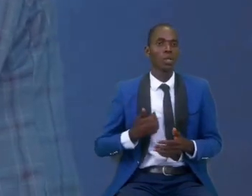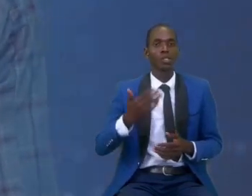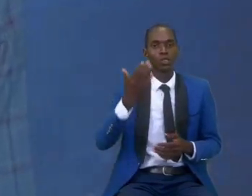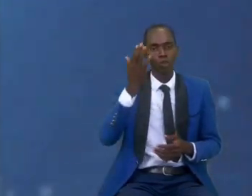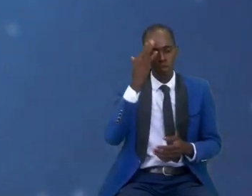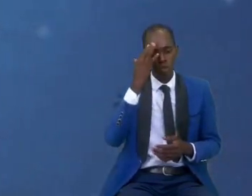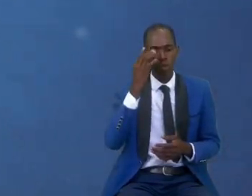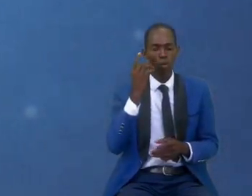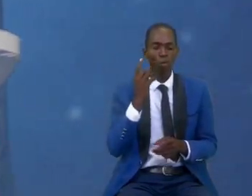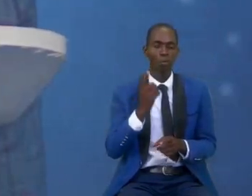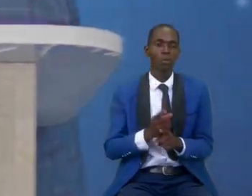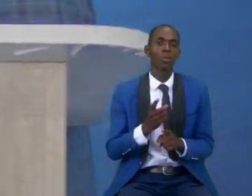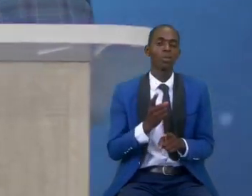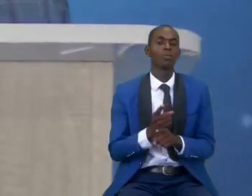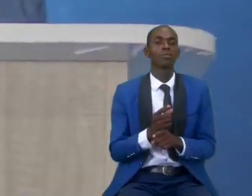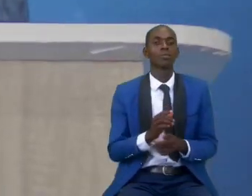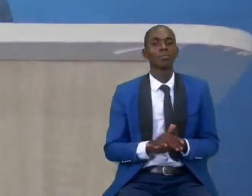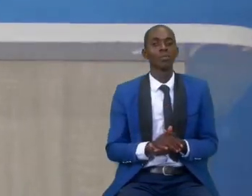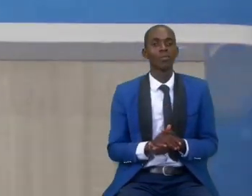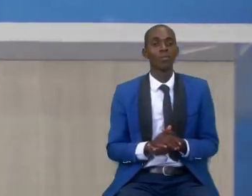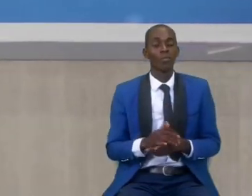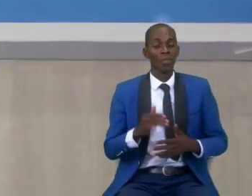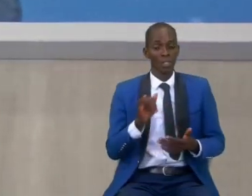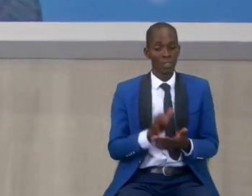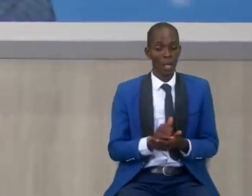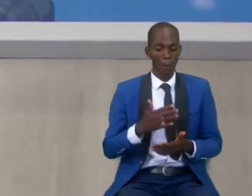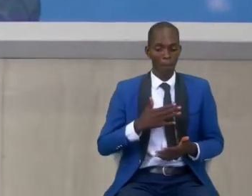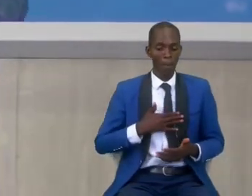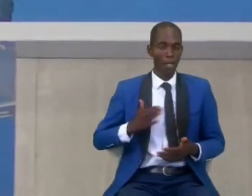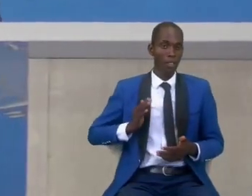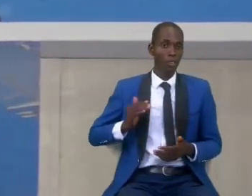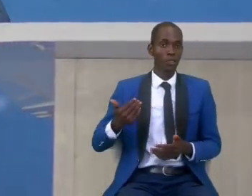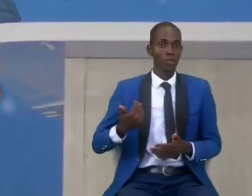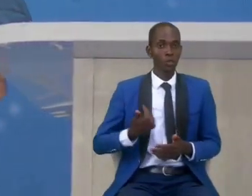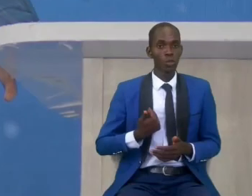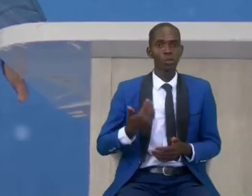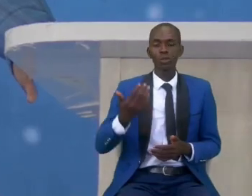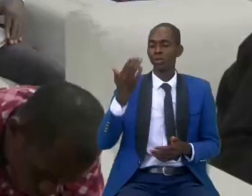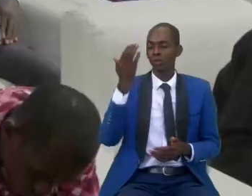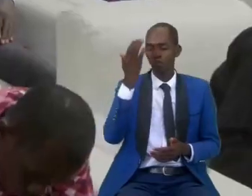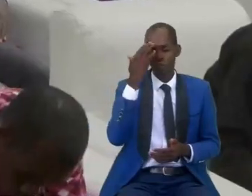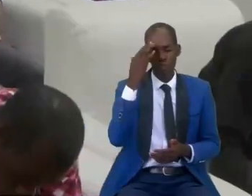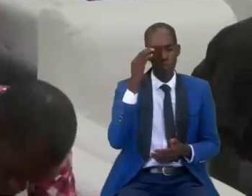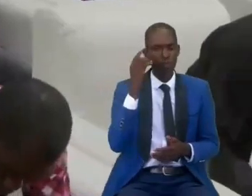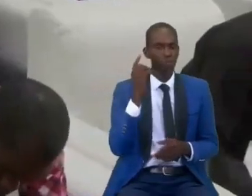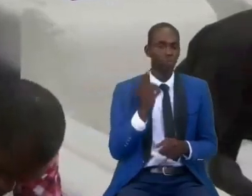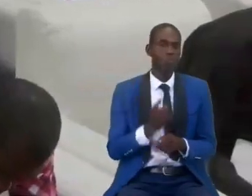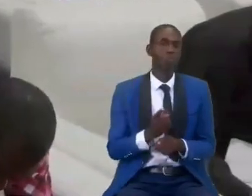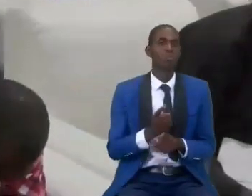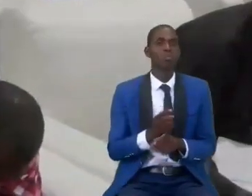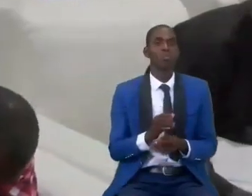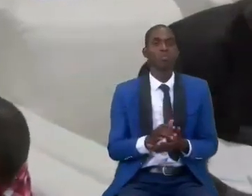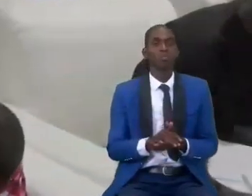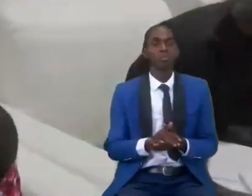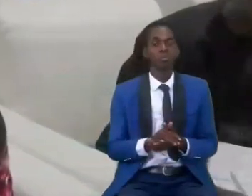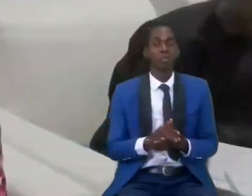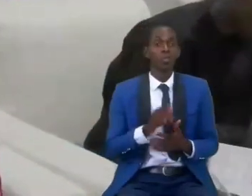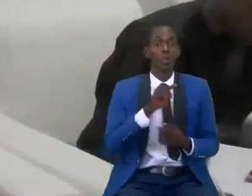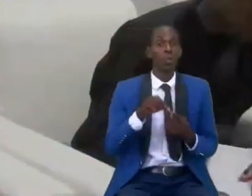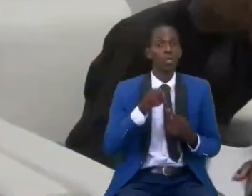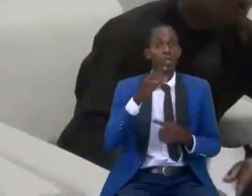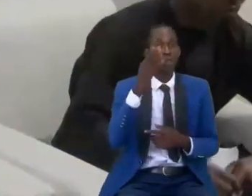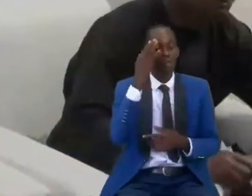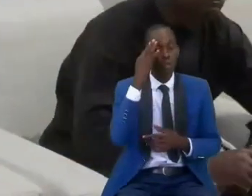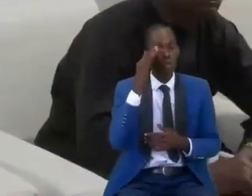my soul knoweth right well. When you know that you know beyond any shadow of